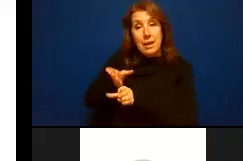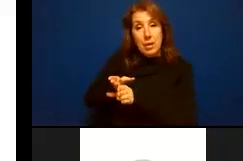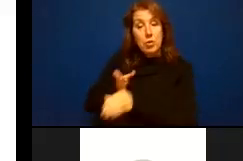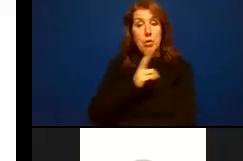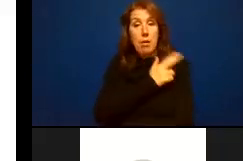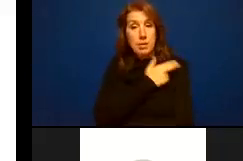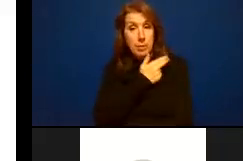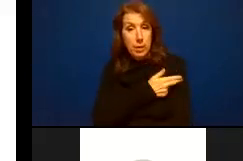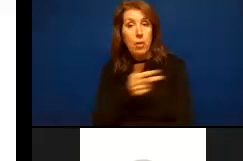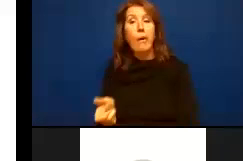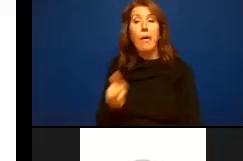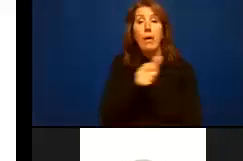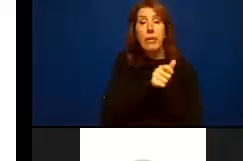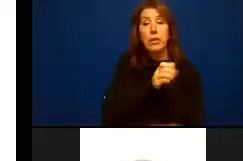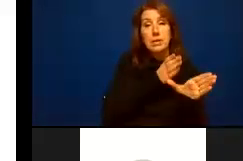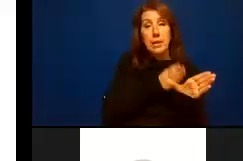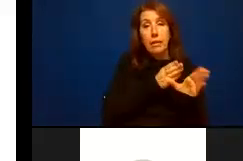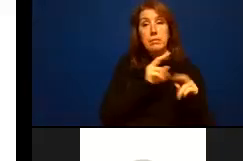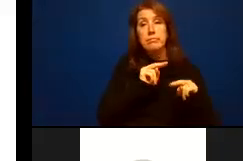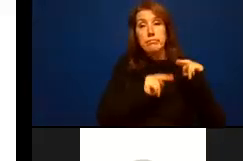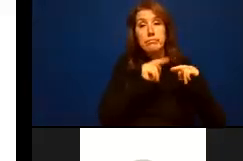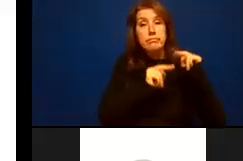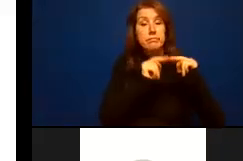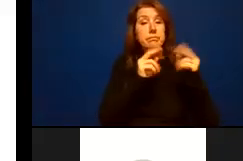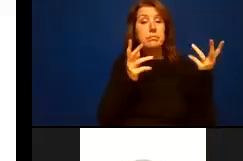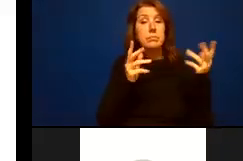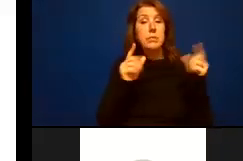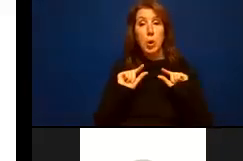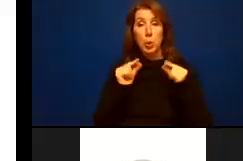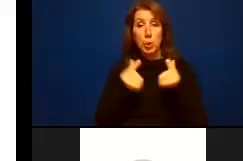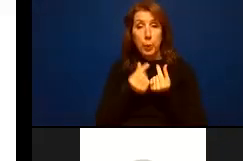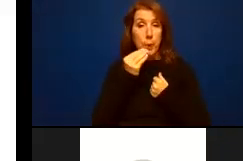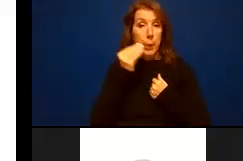other psychiatric facilities, group homes,